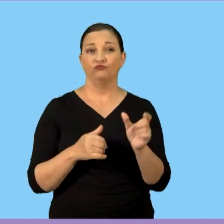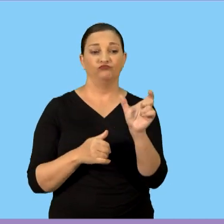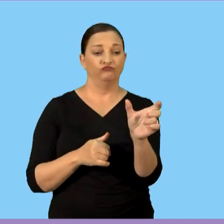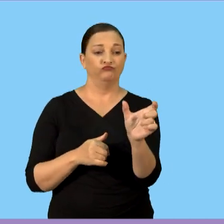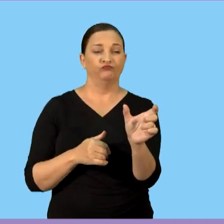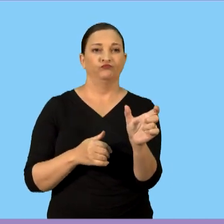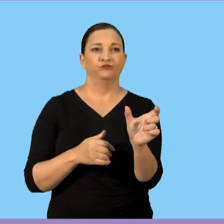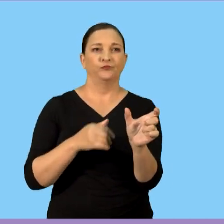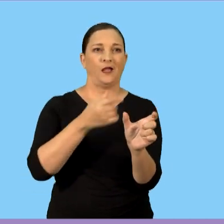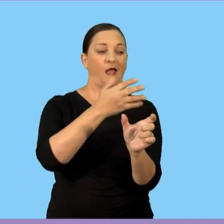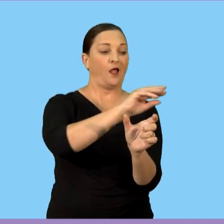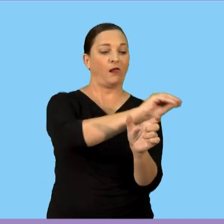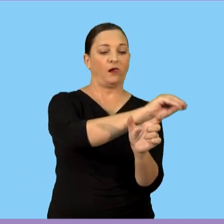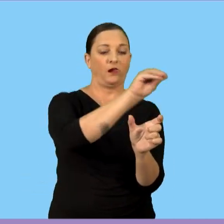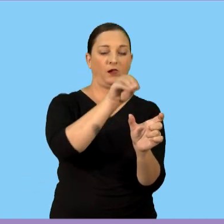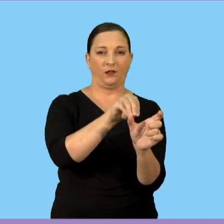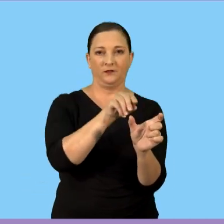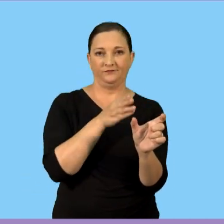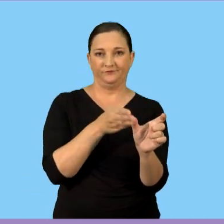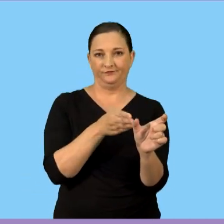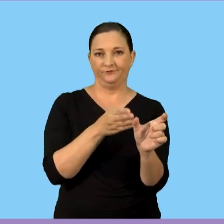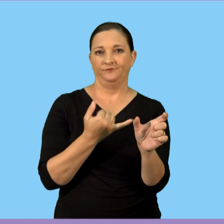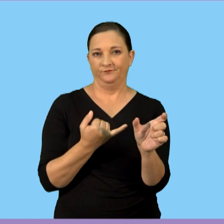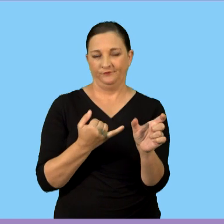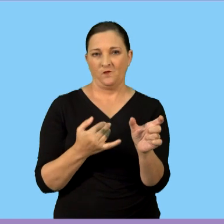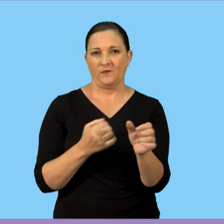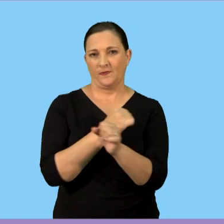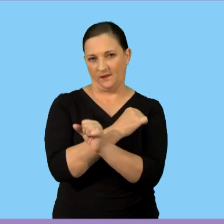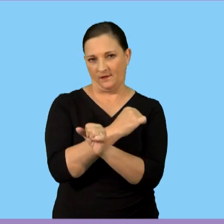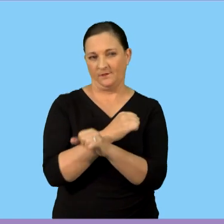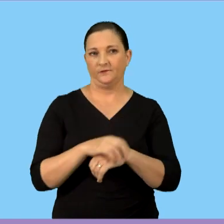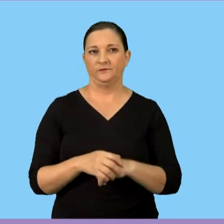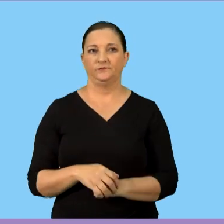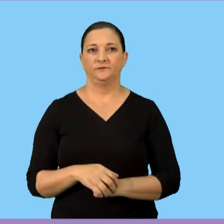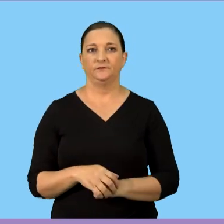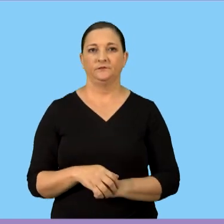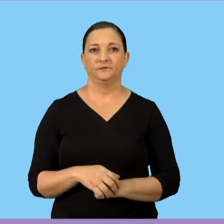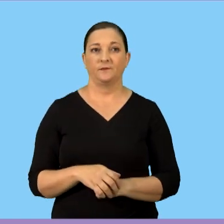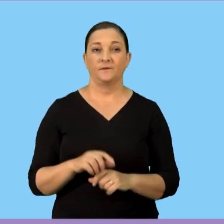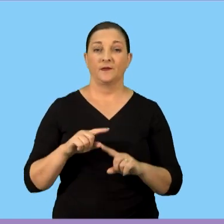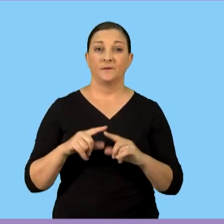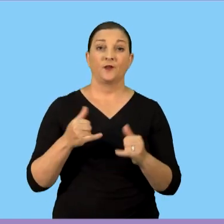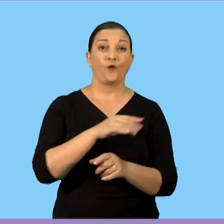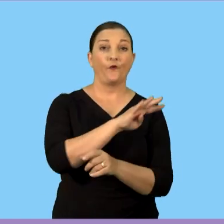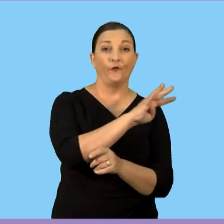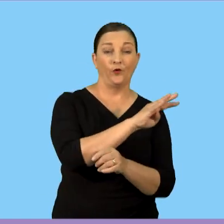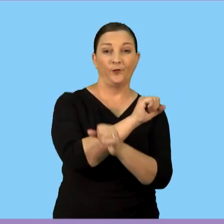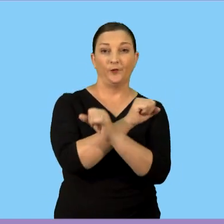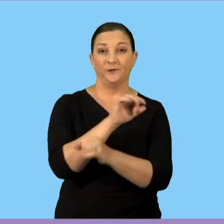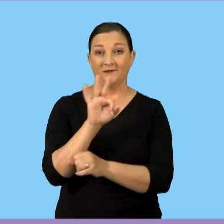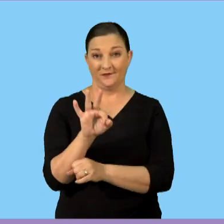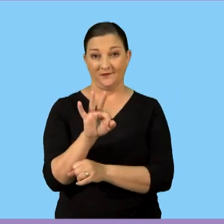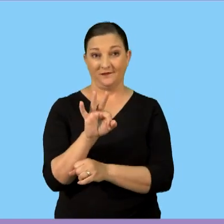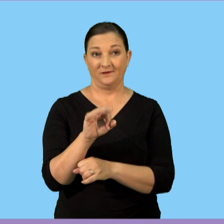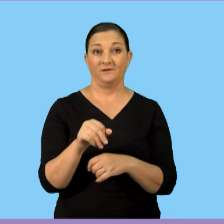and then we go back to the number that is outside of the bracket. Now we are multiplying it with the second term there. So that is going to be 4